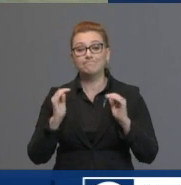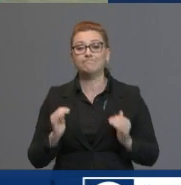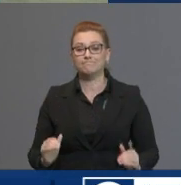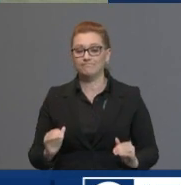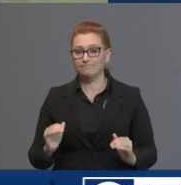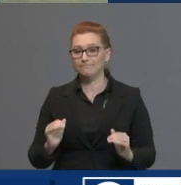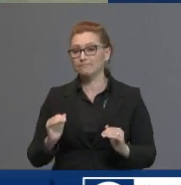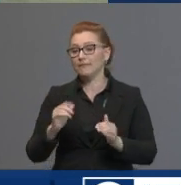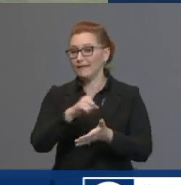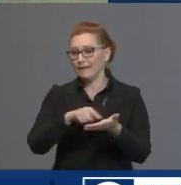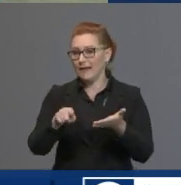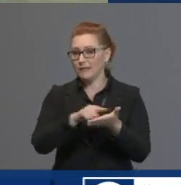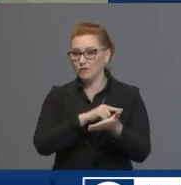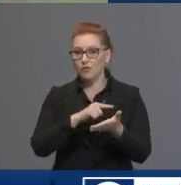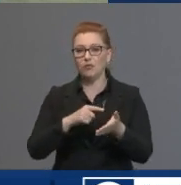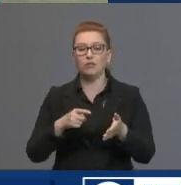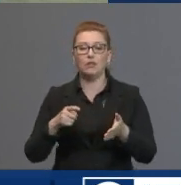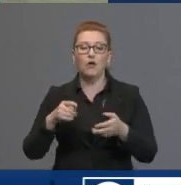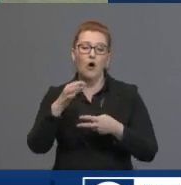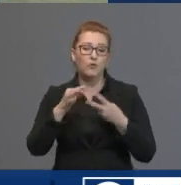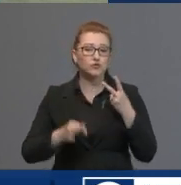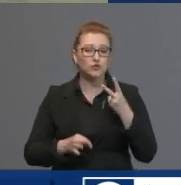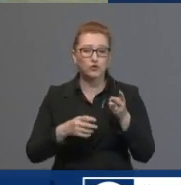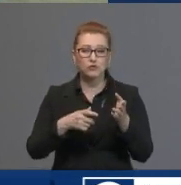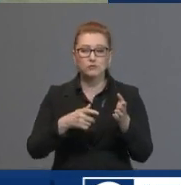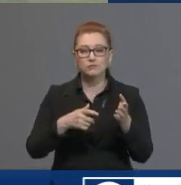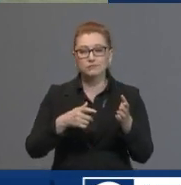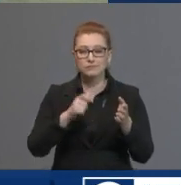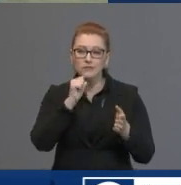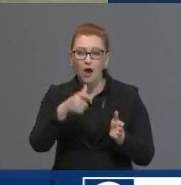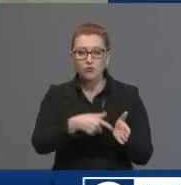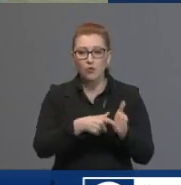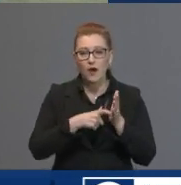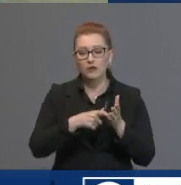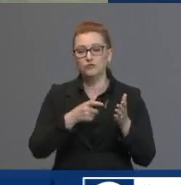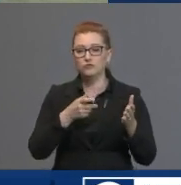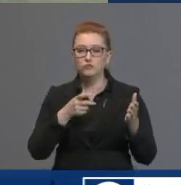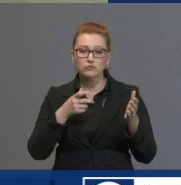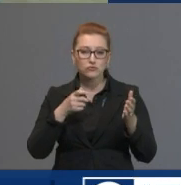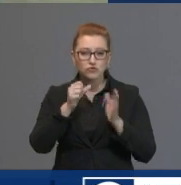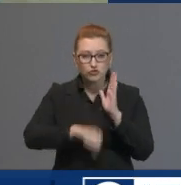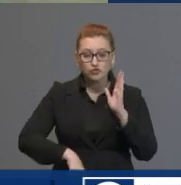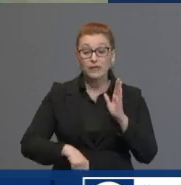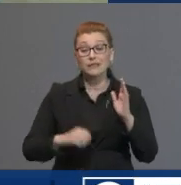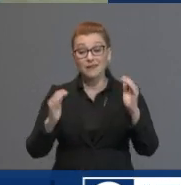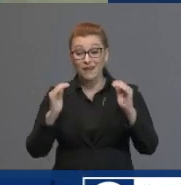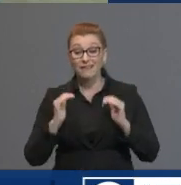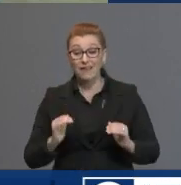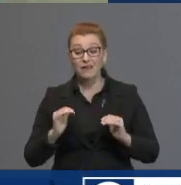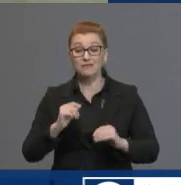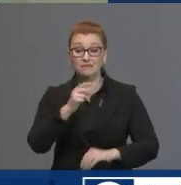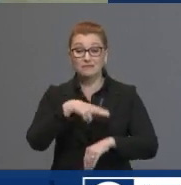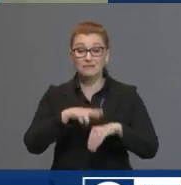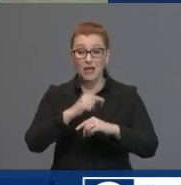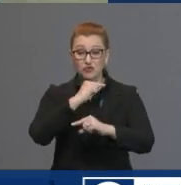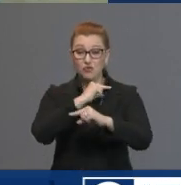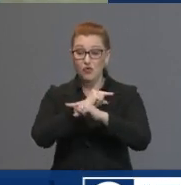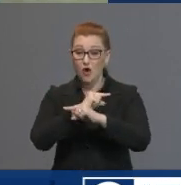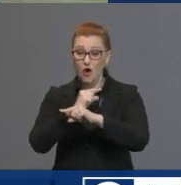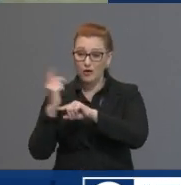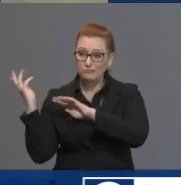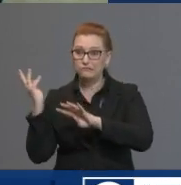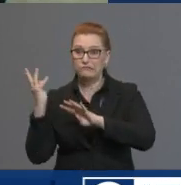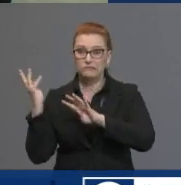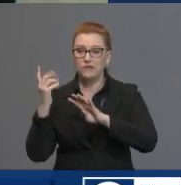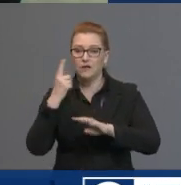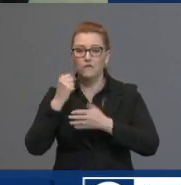surgeries, and our National Guard stepped up to help fill our grocery store shelves. On the 24th, we